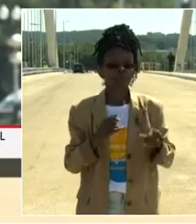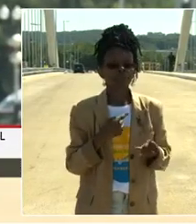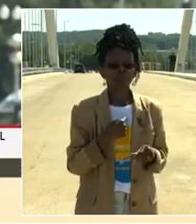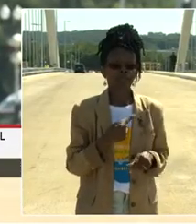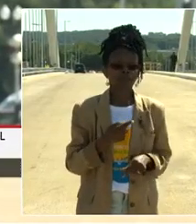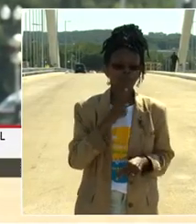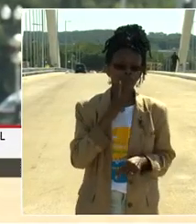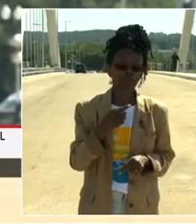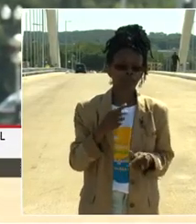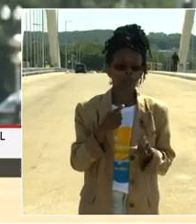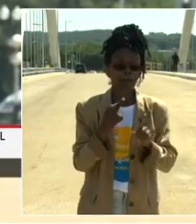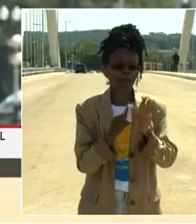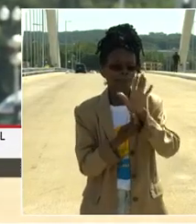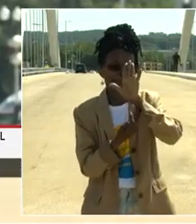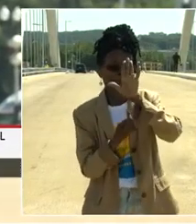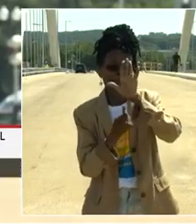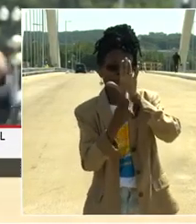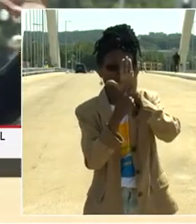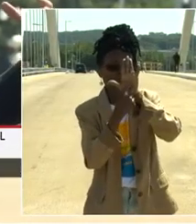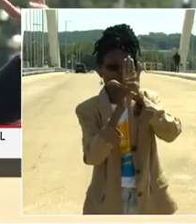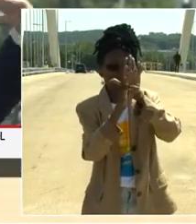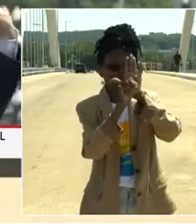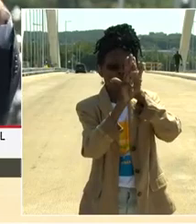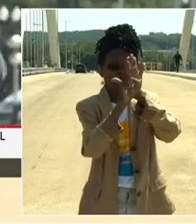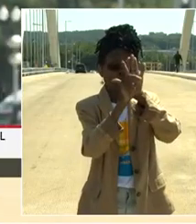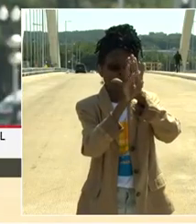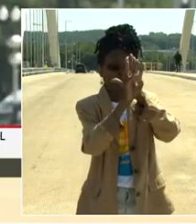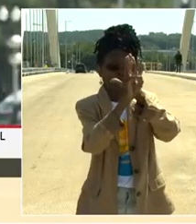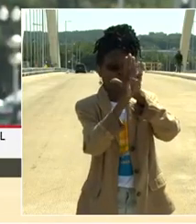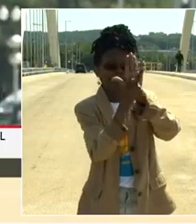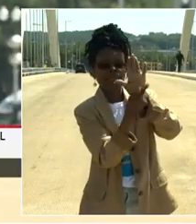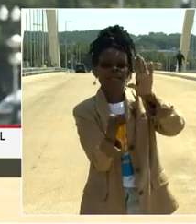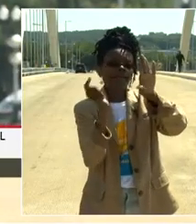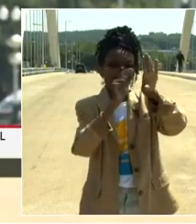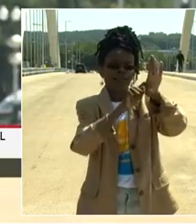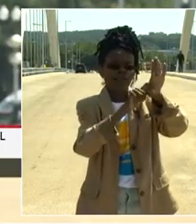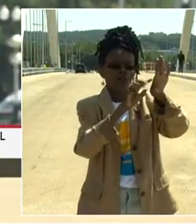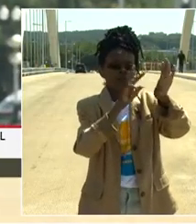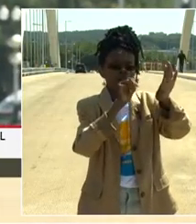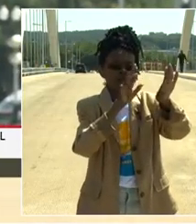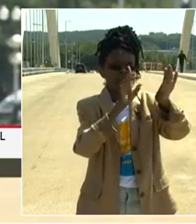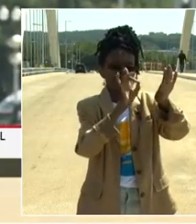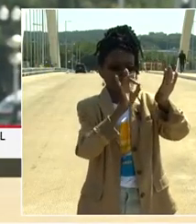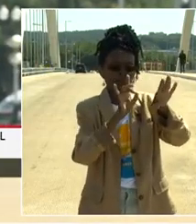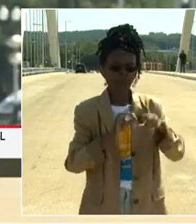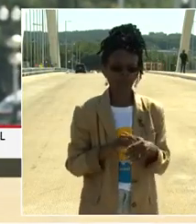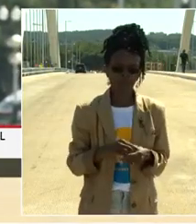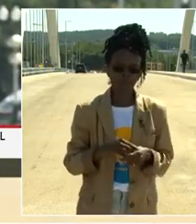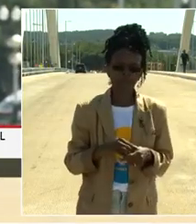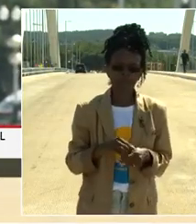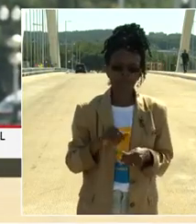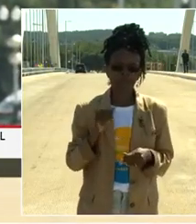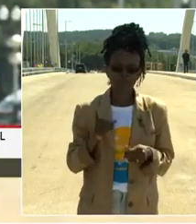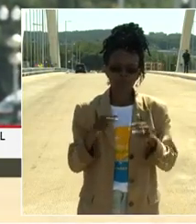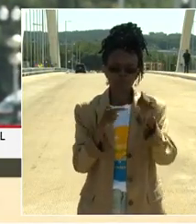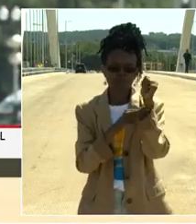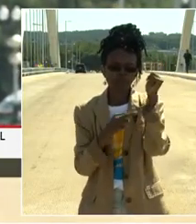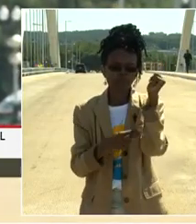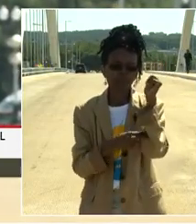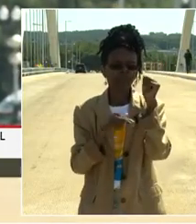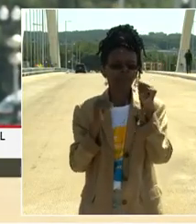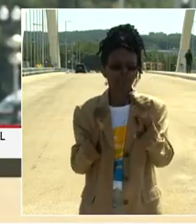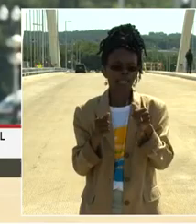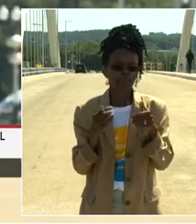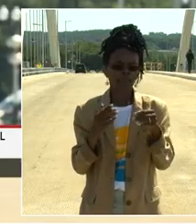metaphor world, rivers divide and bridges unite. Now, I'll say I think this is a little bit different